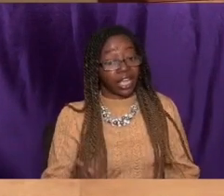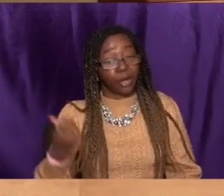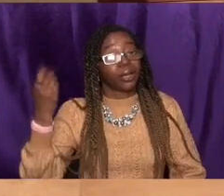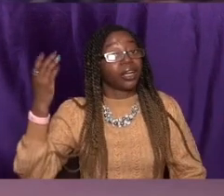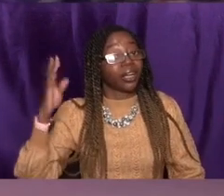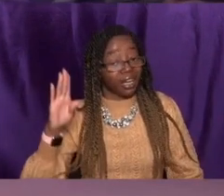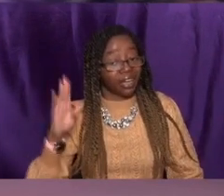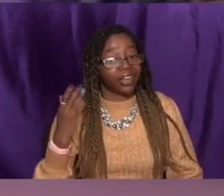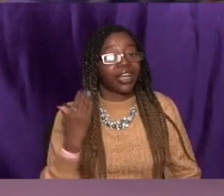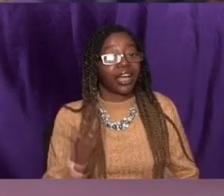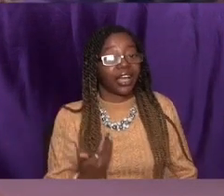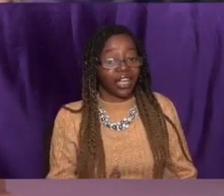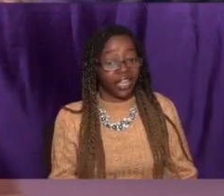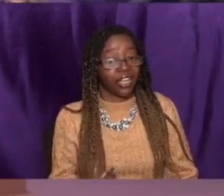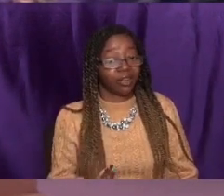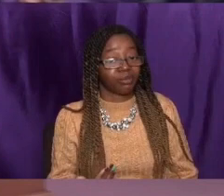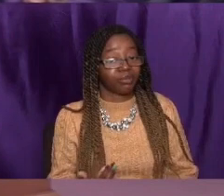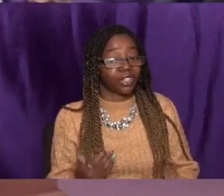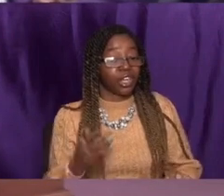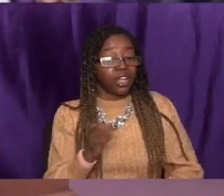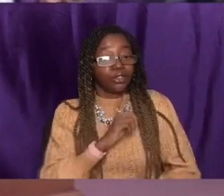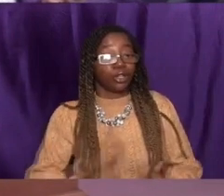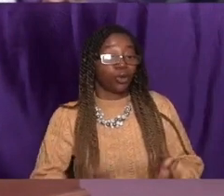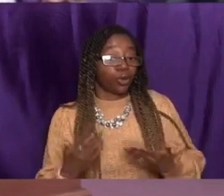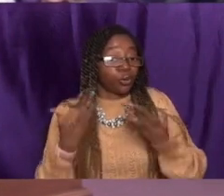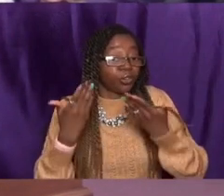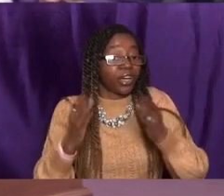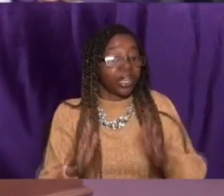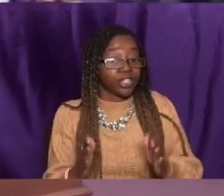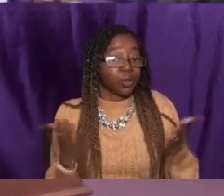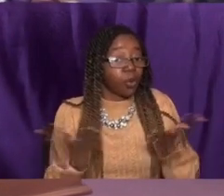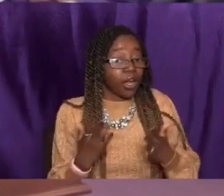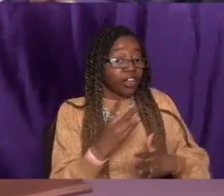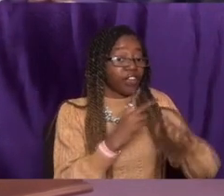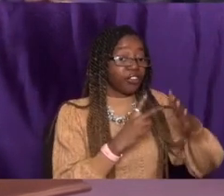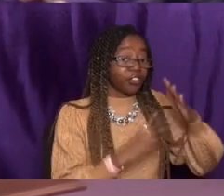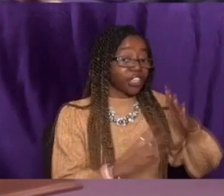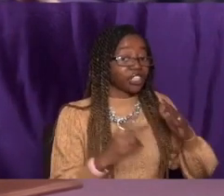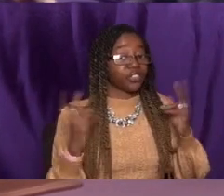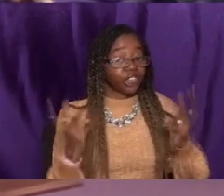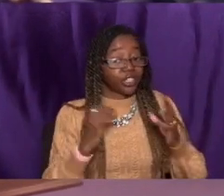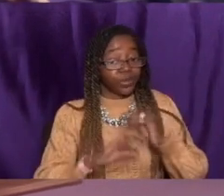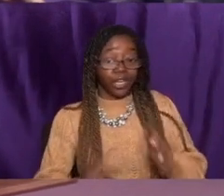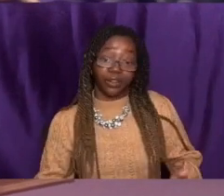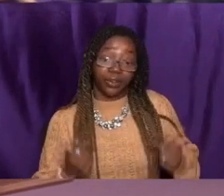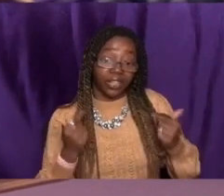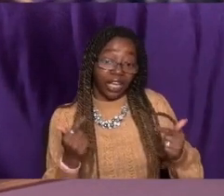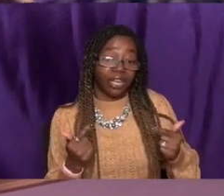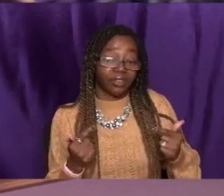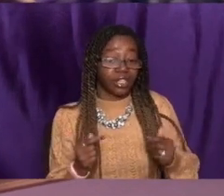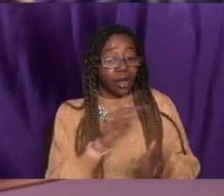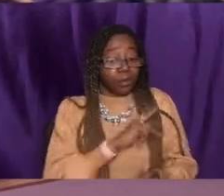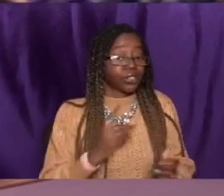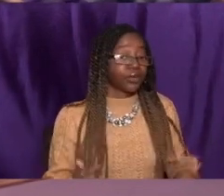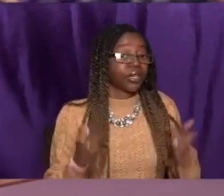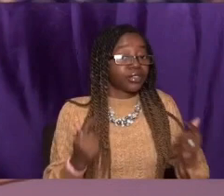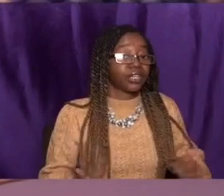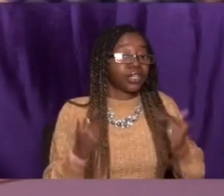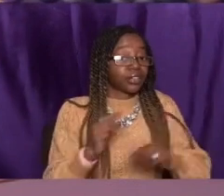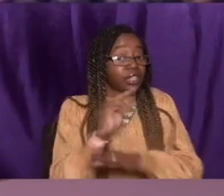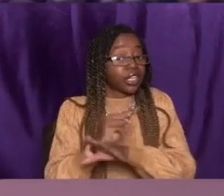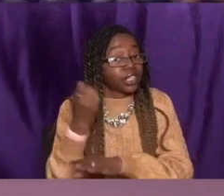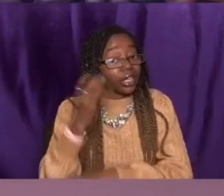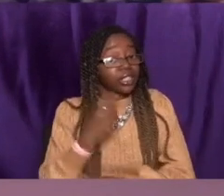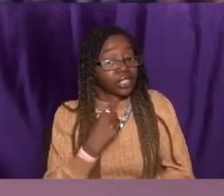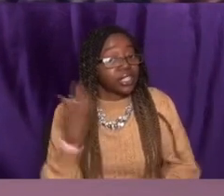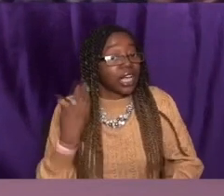Jireh. I am which the one who provides makes what? Provisions. When the need had victory in their lives, in personal lives, and in the life of the nation, God